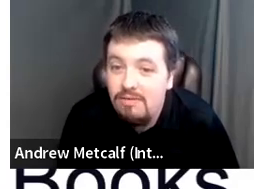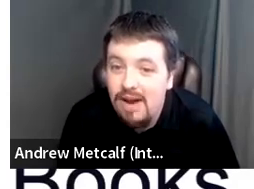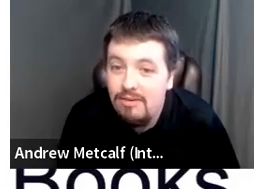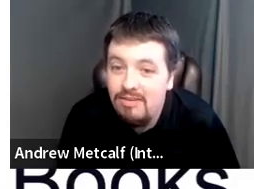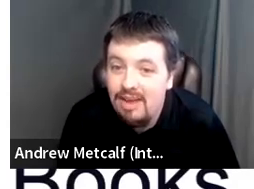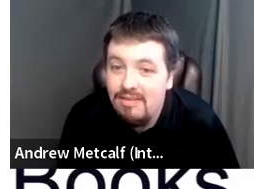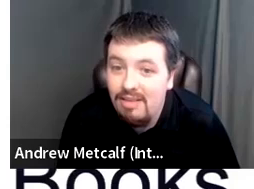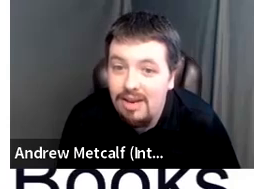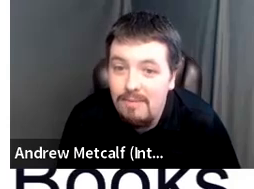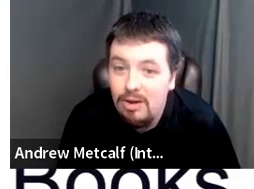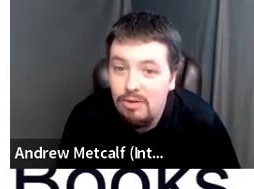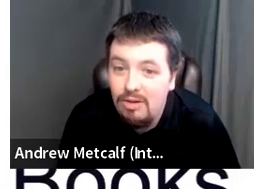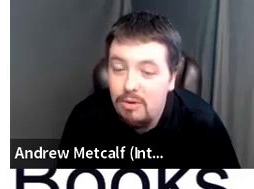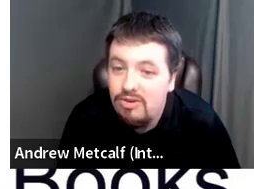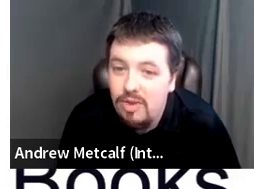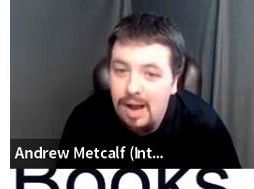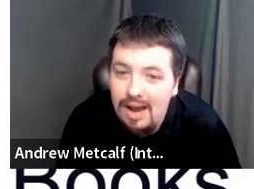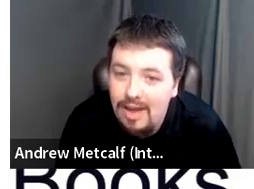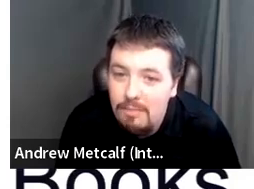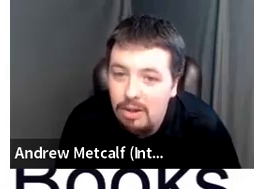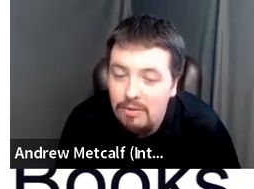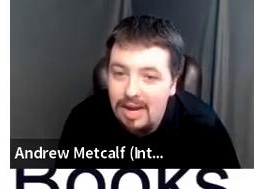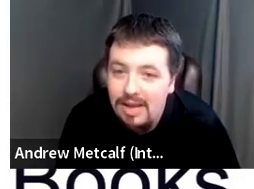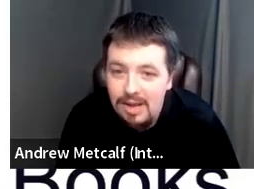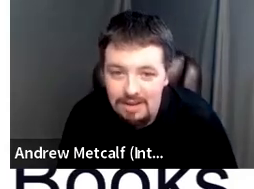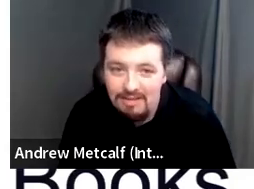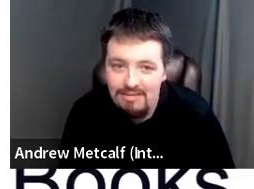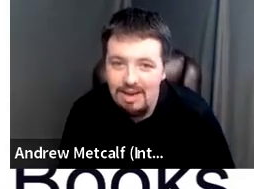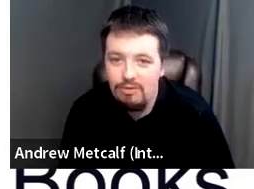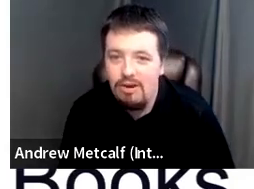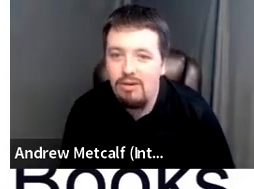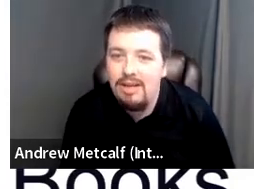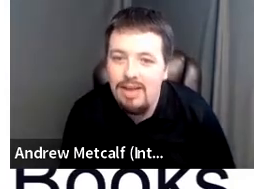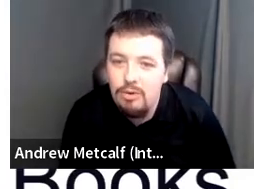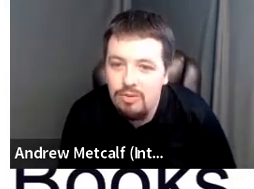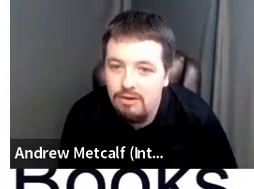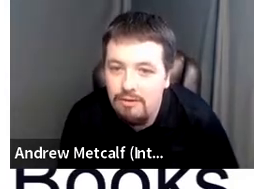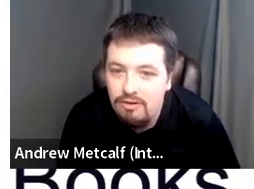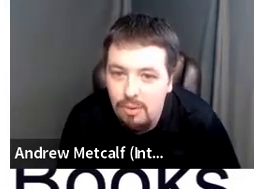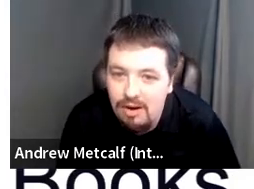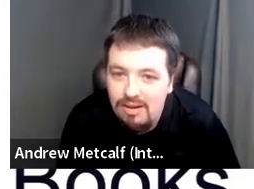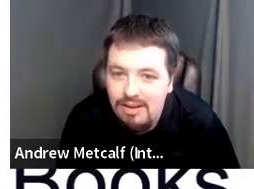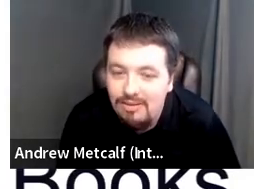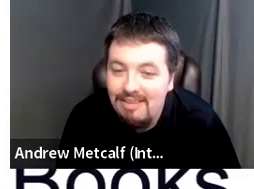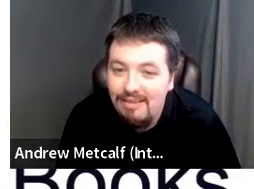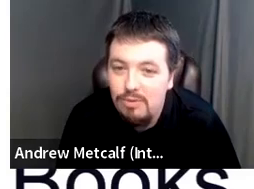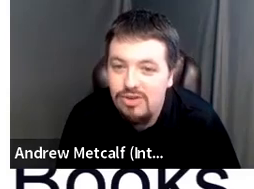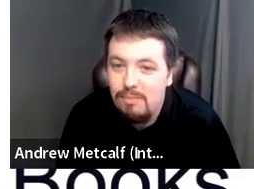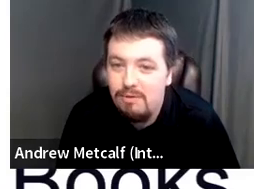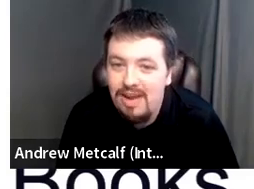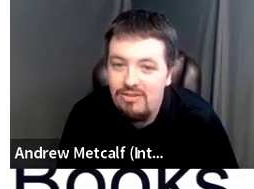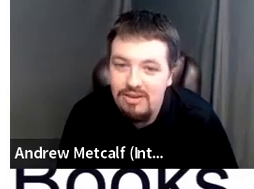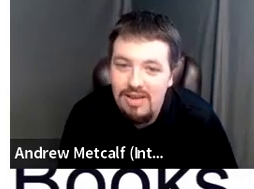they're 5 or 6. A lot of times they don't learn language and they're behind the 8 ball already because they don't start learning language when they're first born. So that's